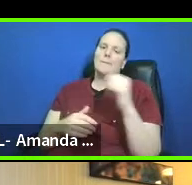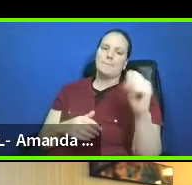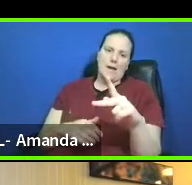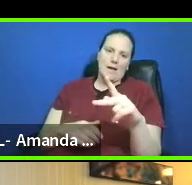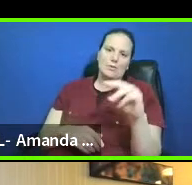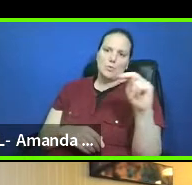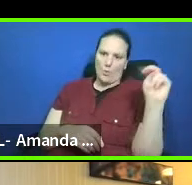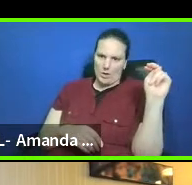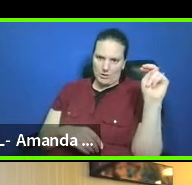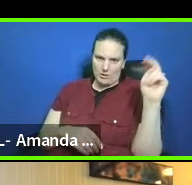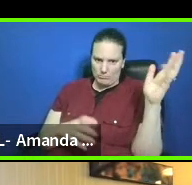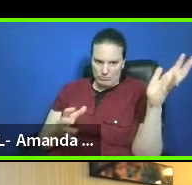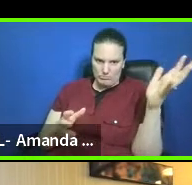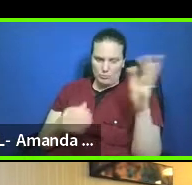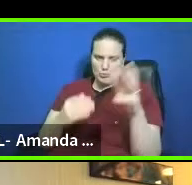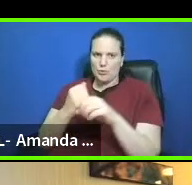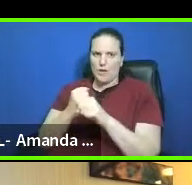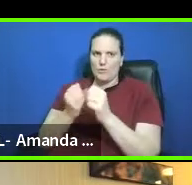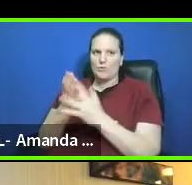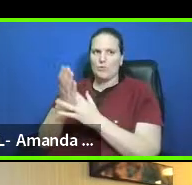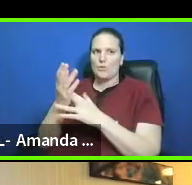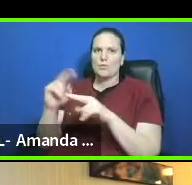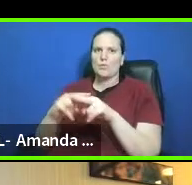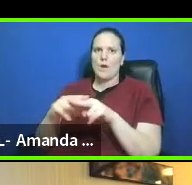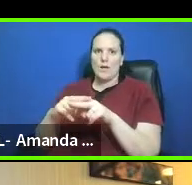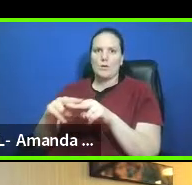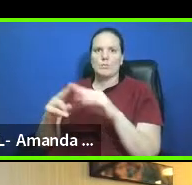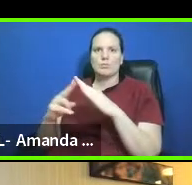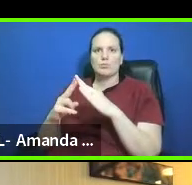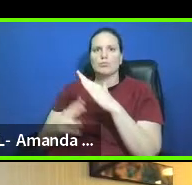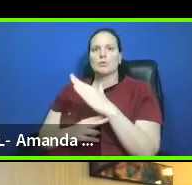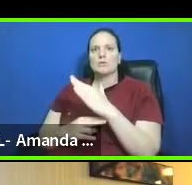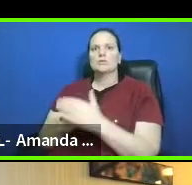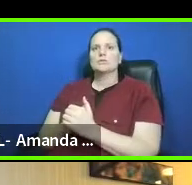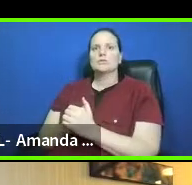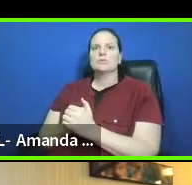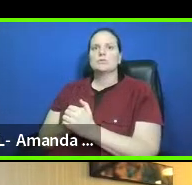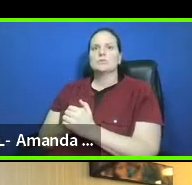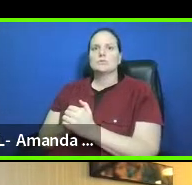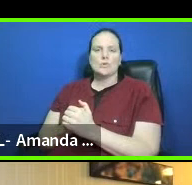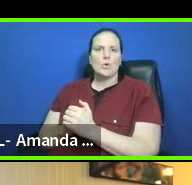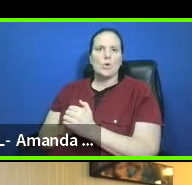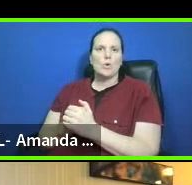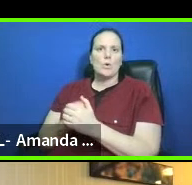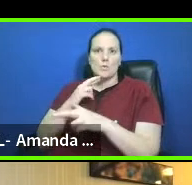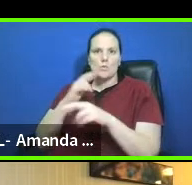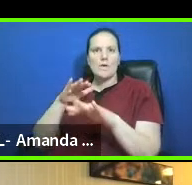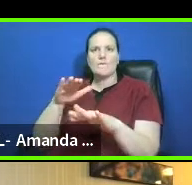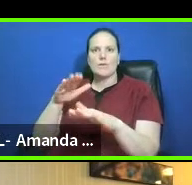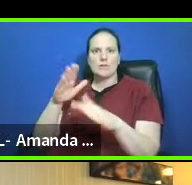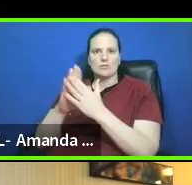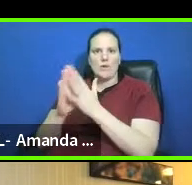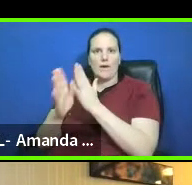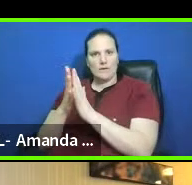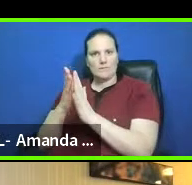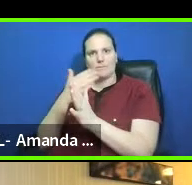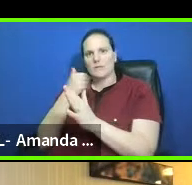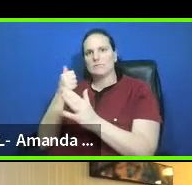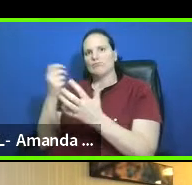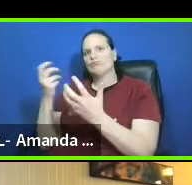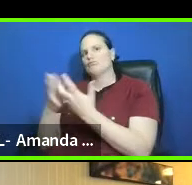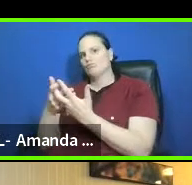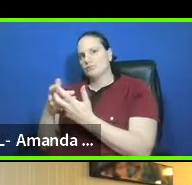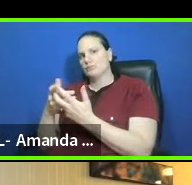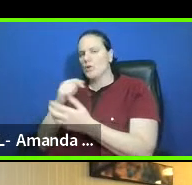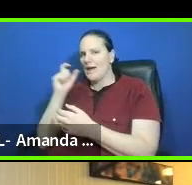north to get through the rail bridge. And so the river traffic is best aligned so they don't have to